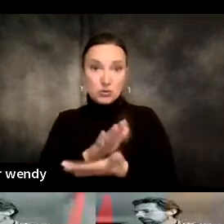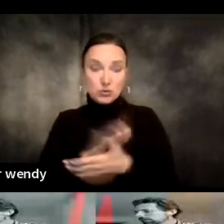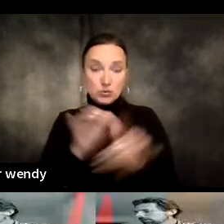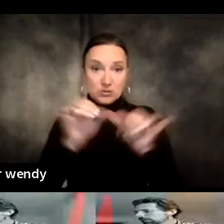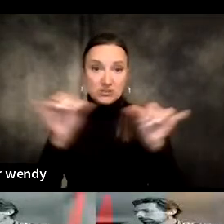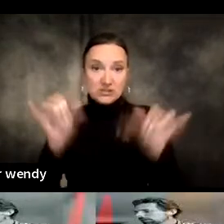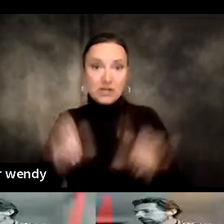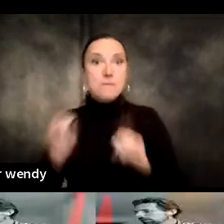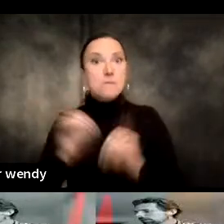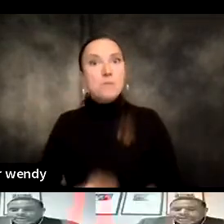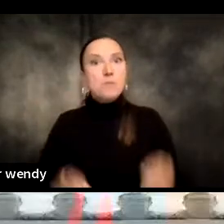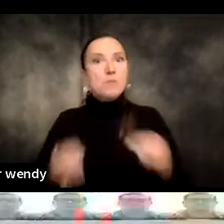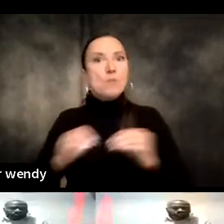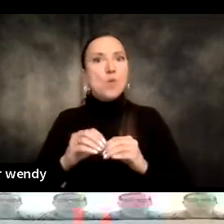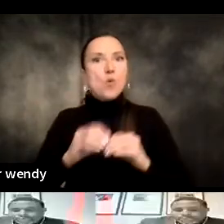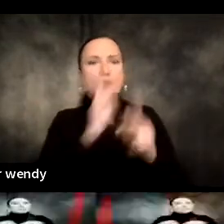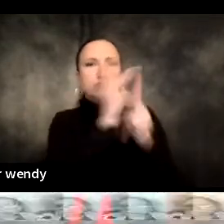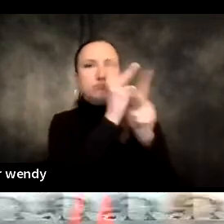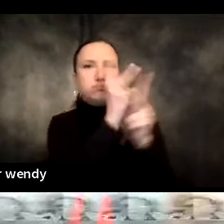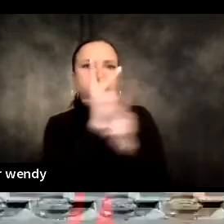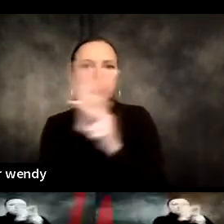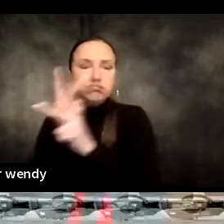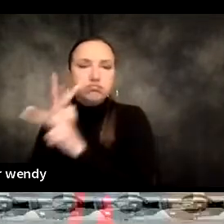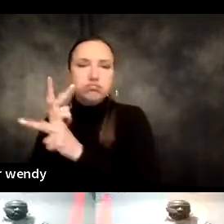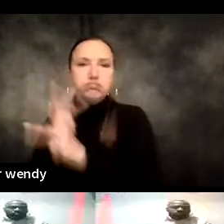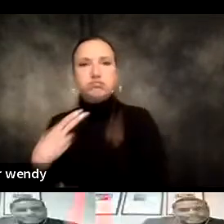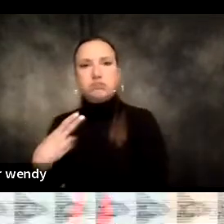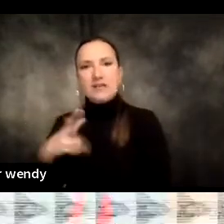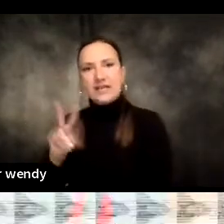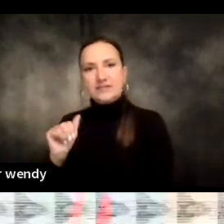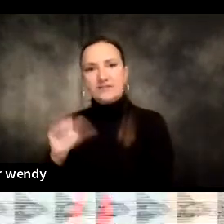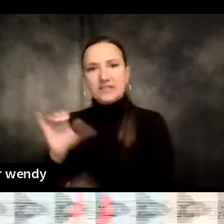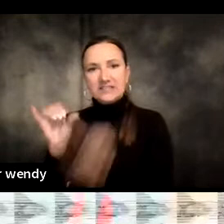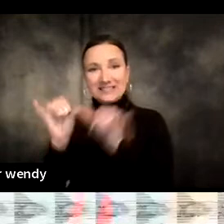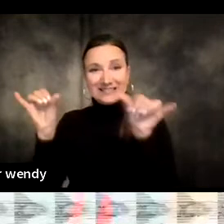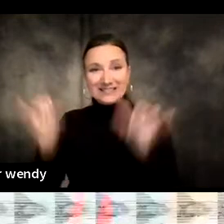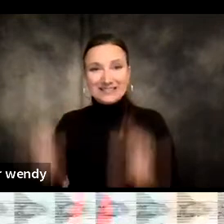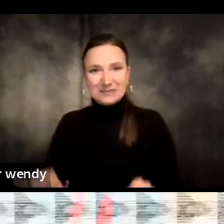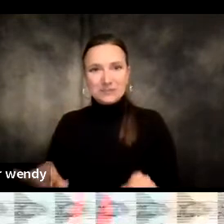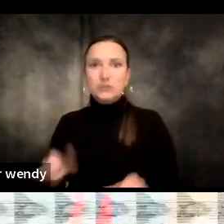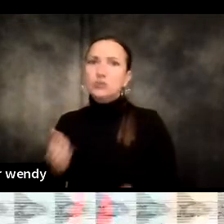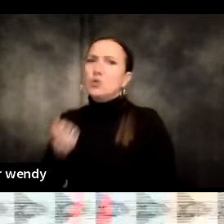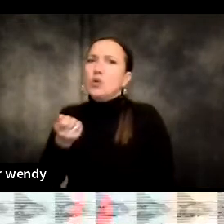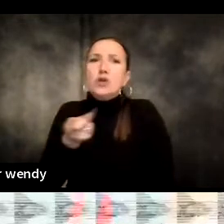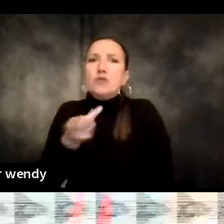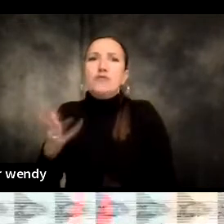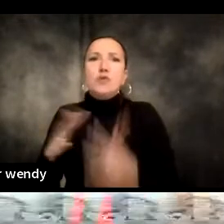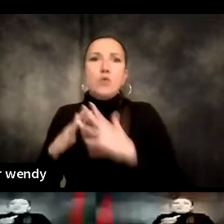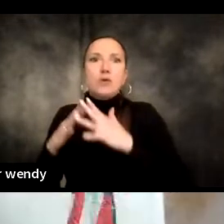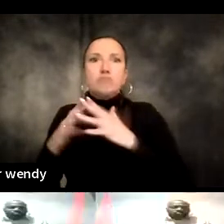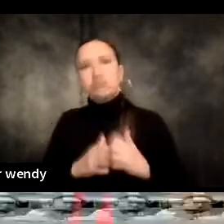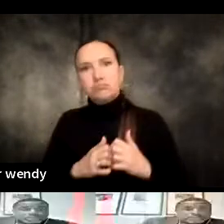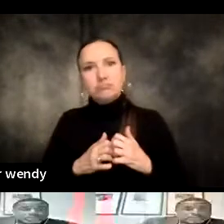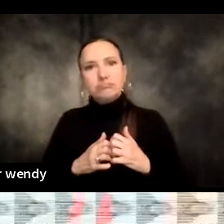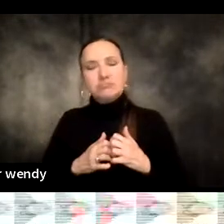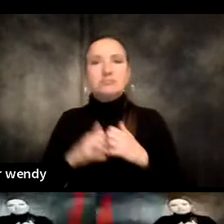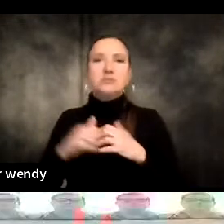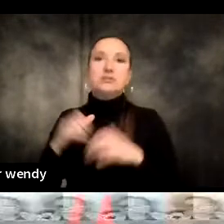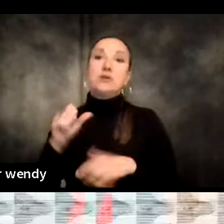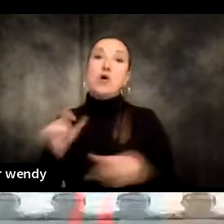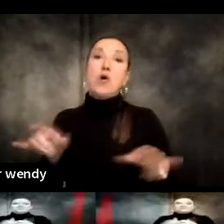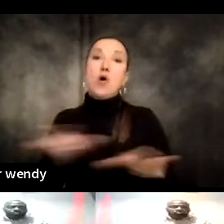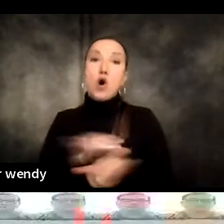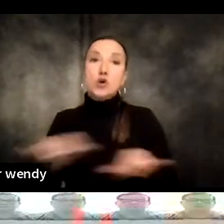preventative maintenance of those HVAC systems. So fewer systems are going down. Also,